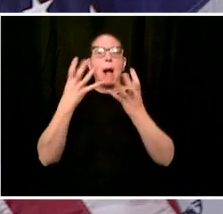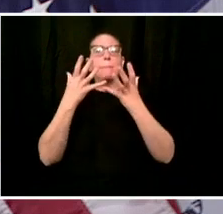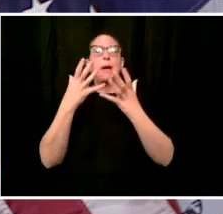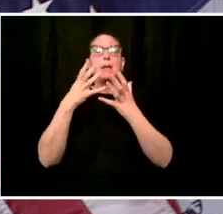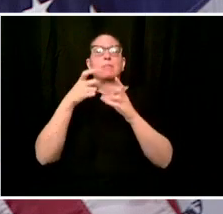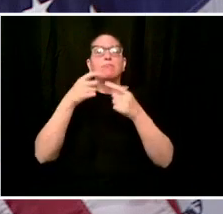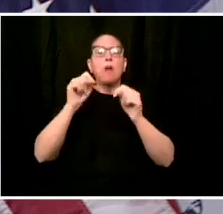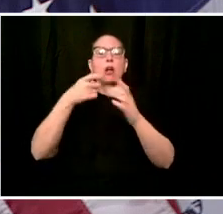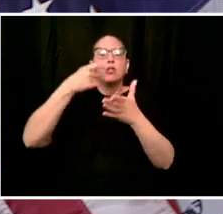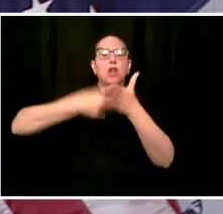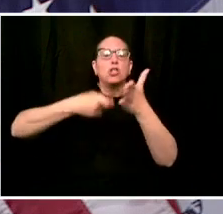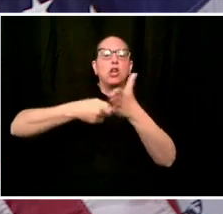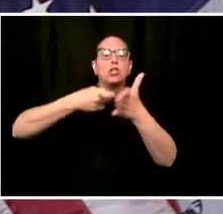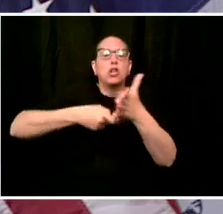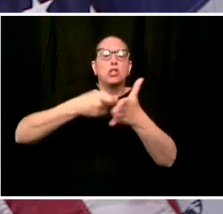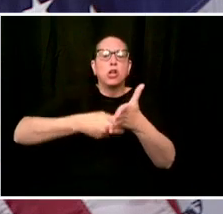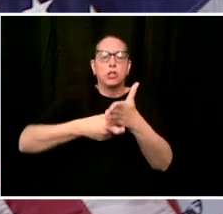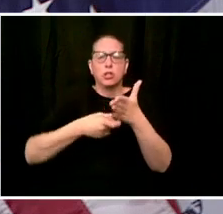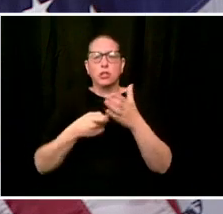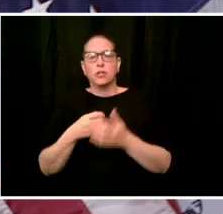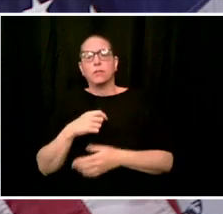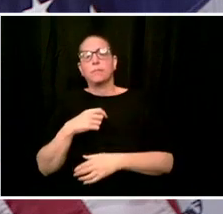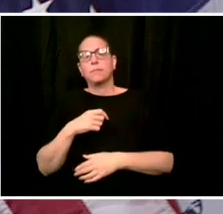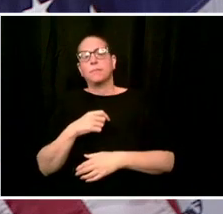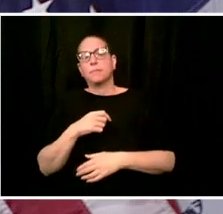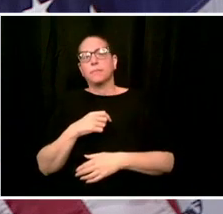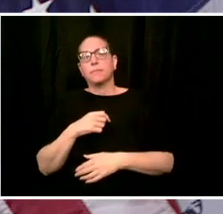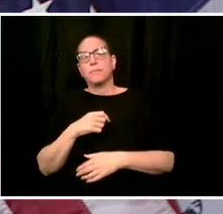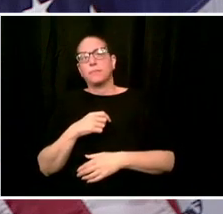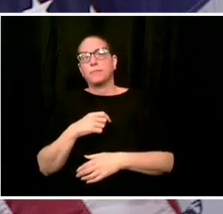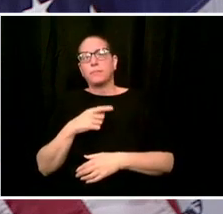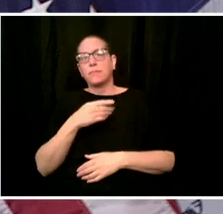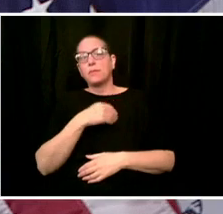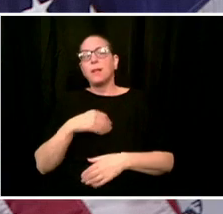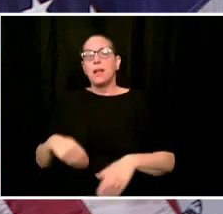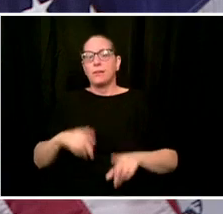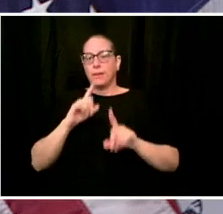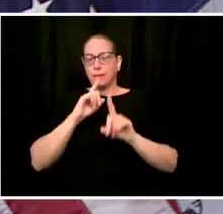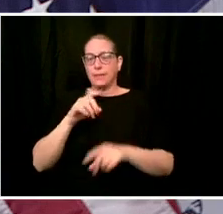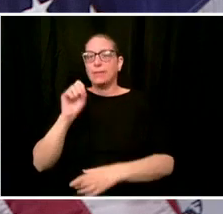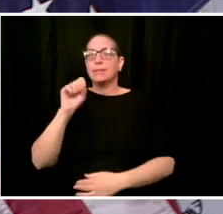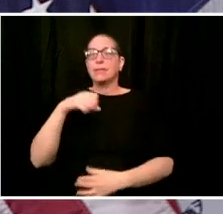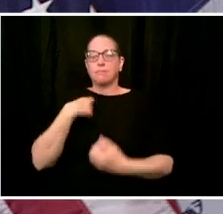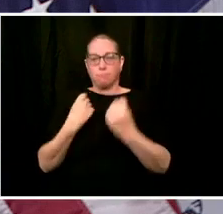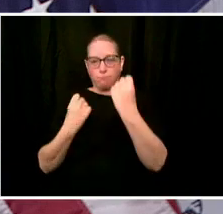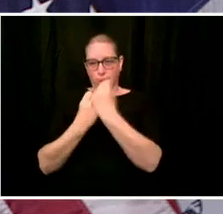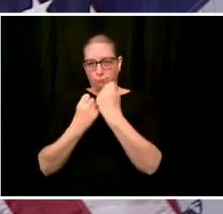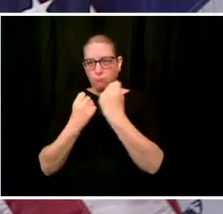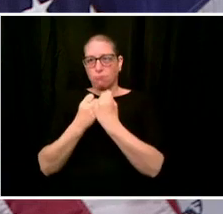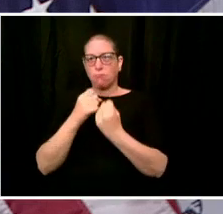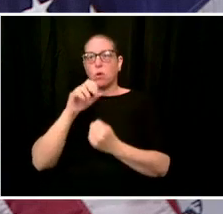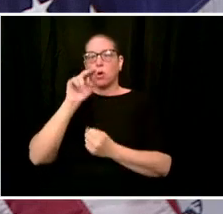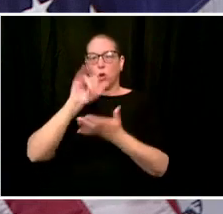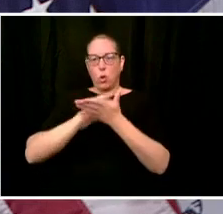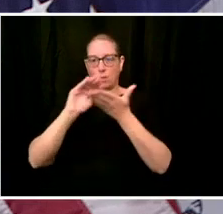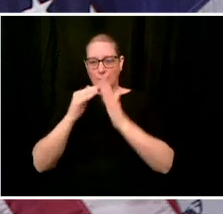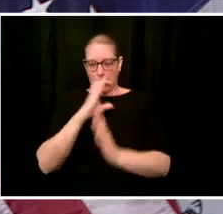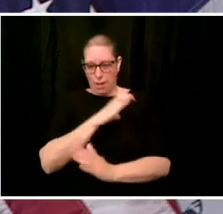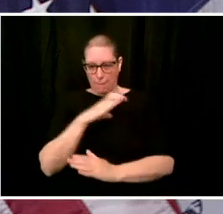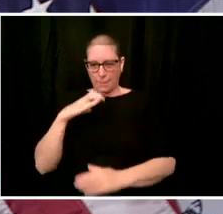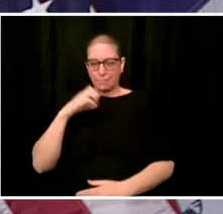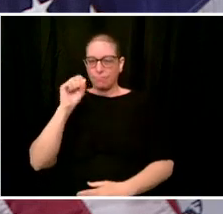They're been really, I think, focused in a good, smart way on the different challenges that New Yorkers